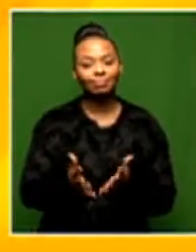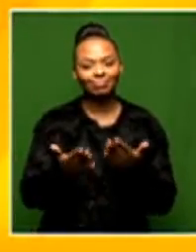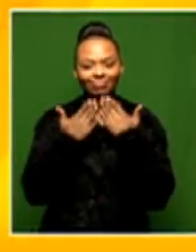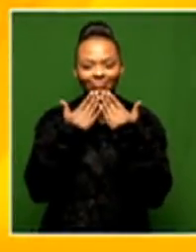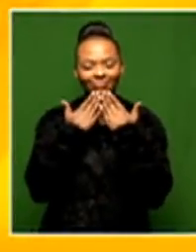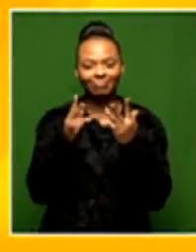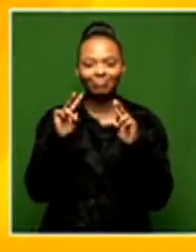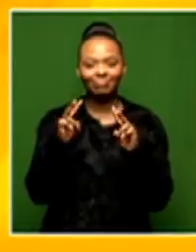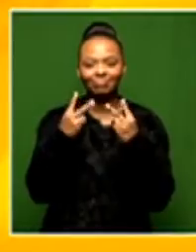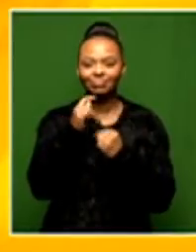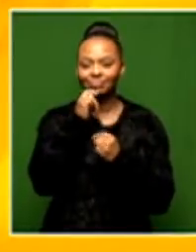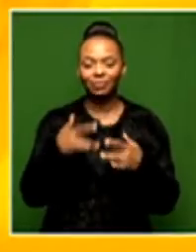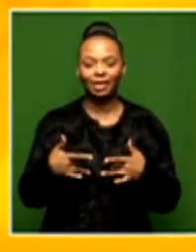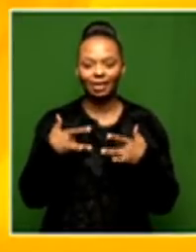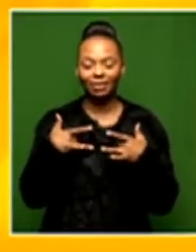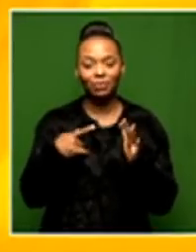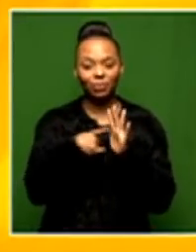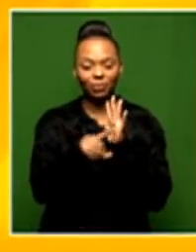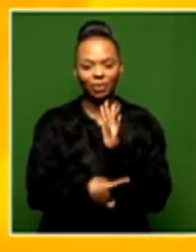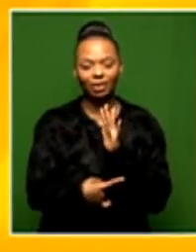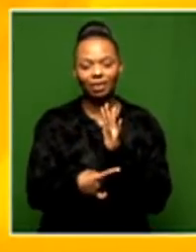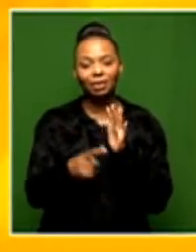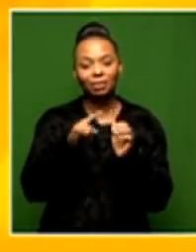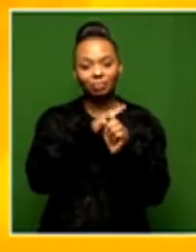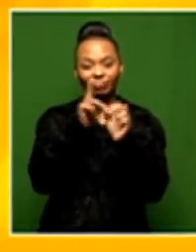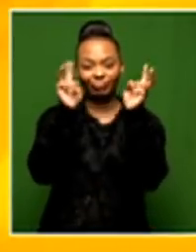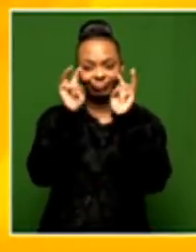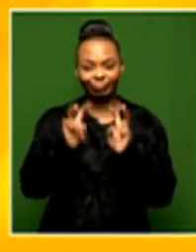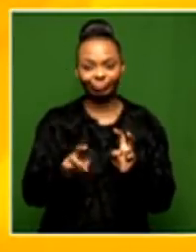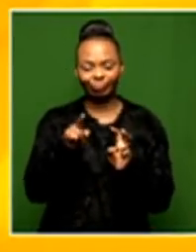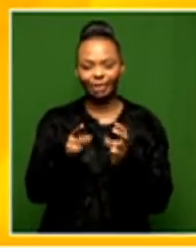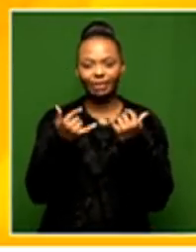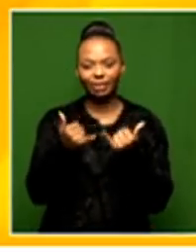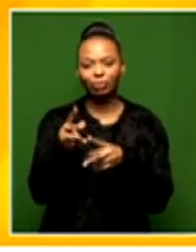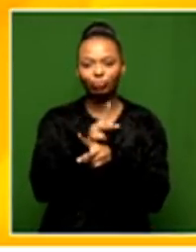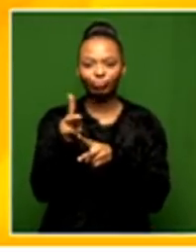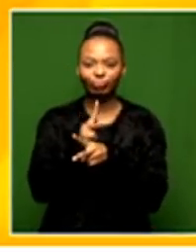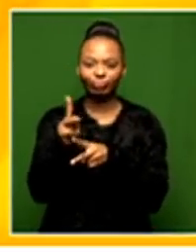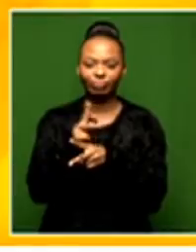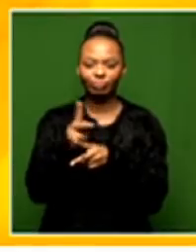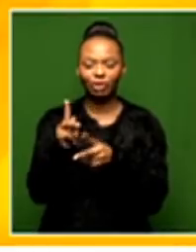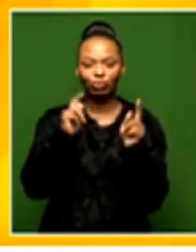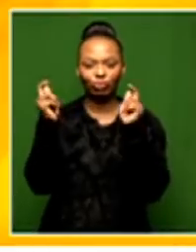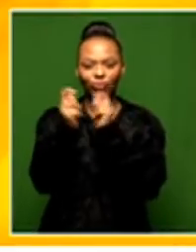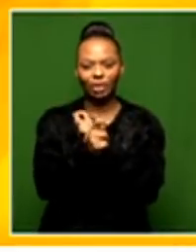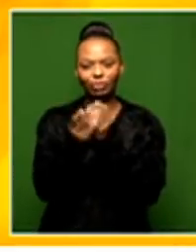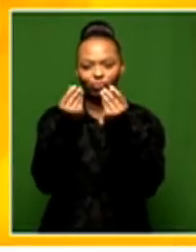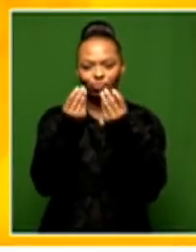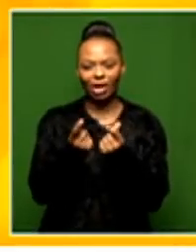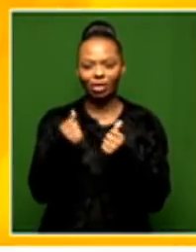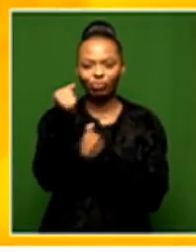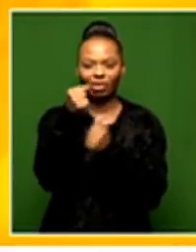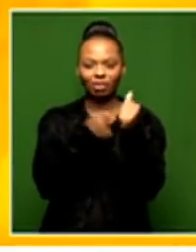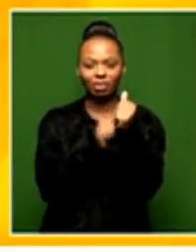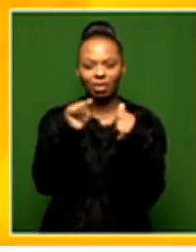Thanks for being with us on Morning Live. Now, this week, power utility Eskom presented its plans to change its electricity pricing structure